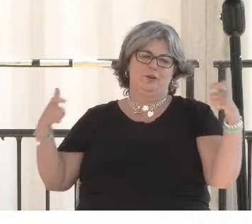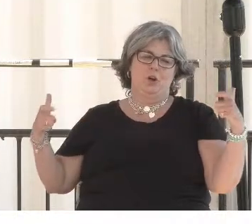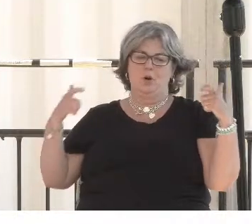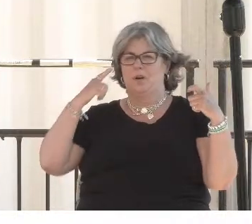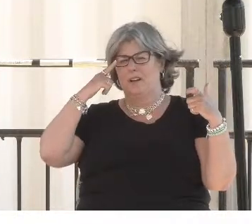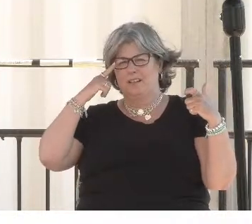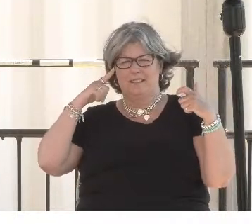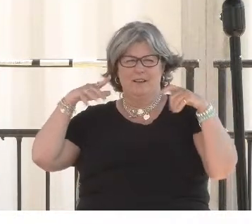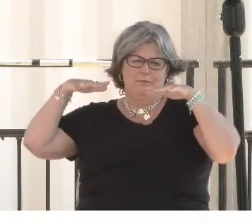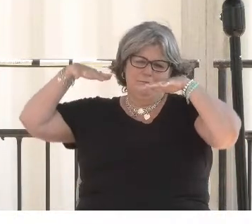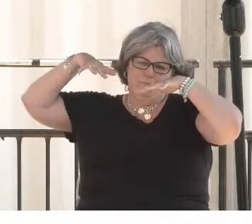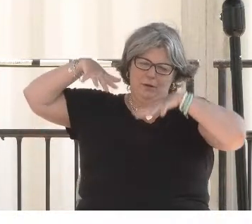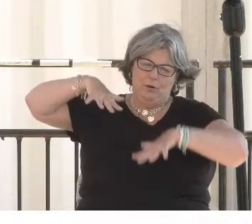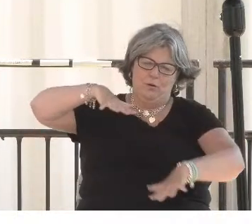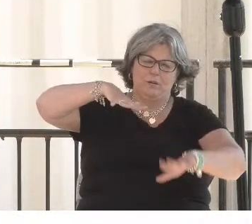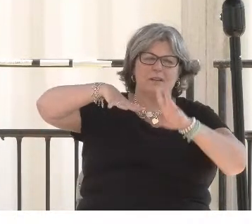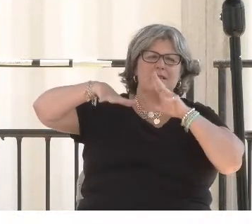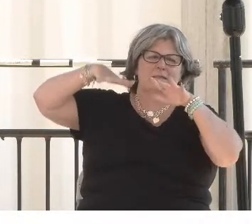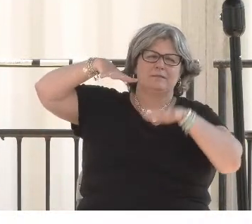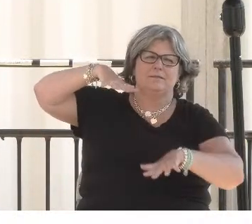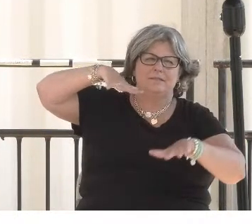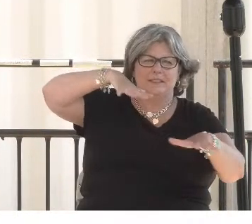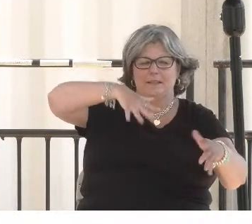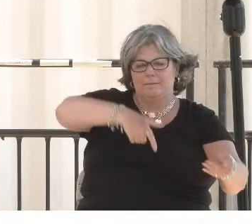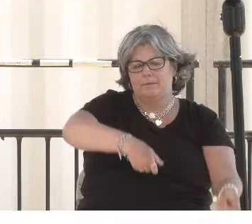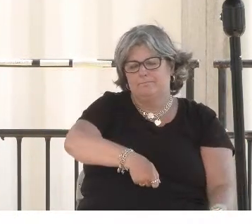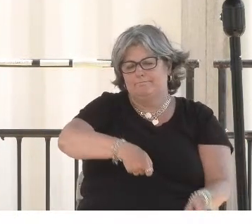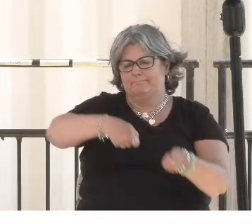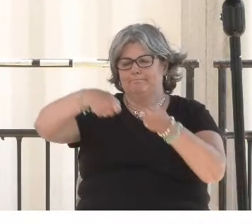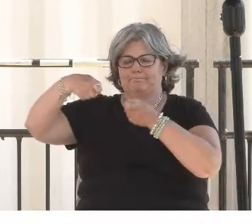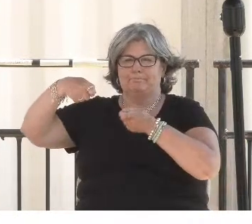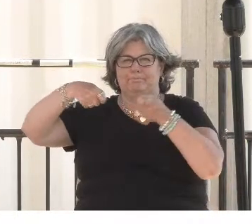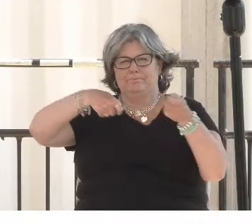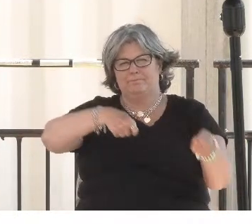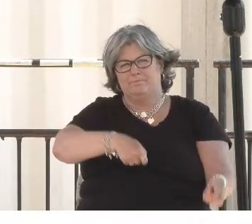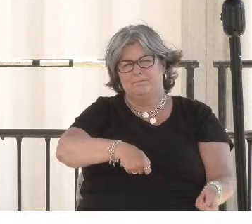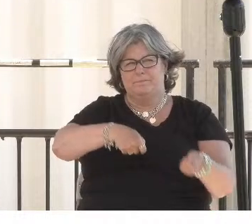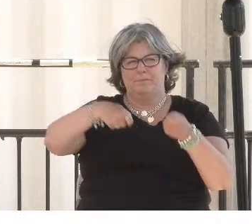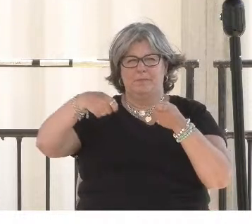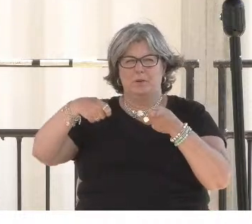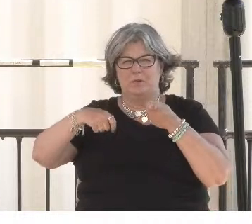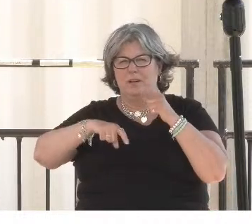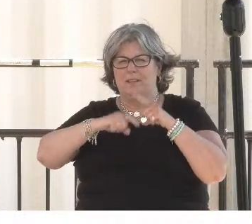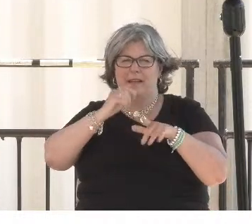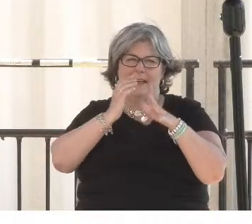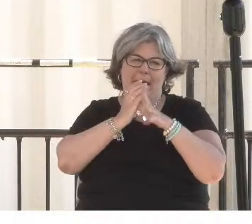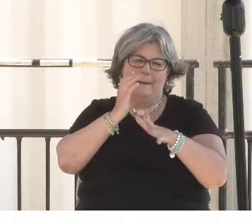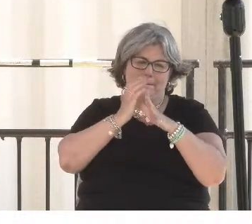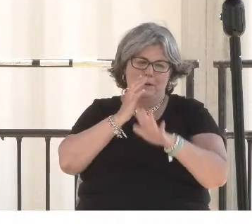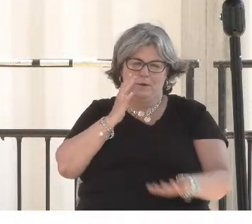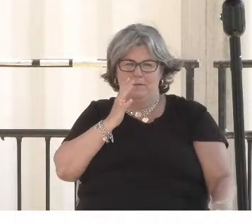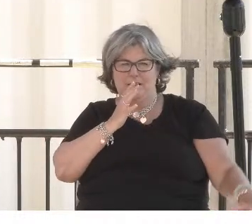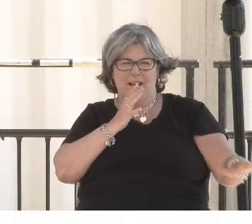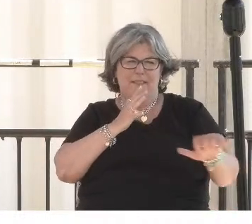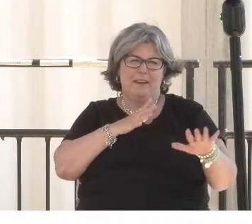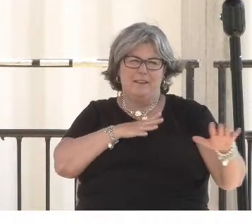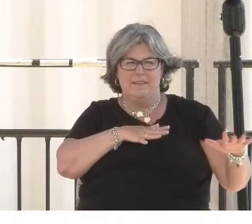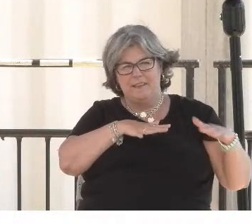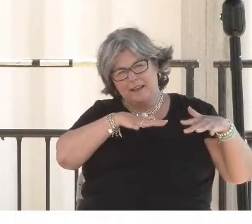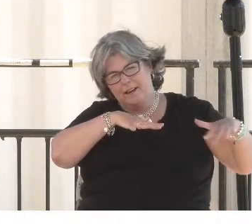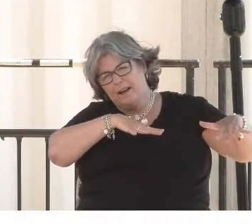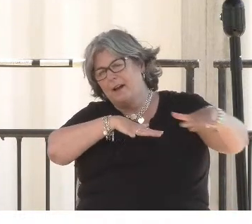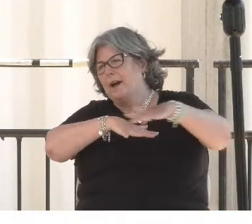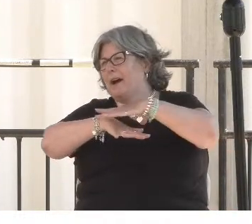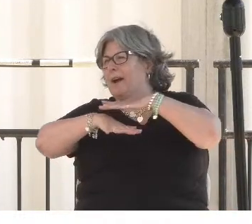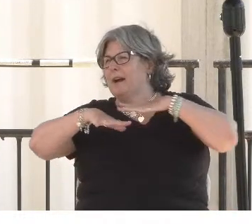pumps that would go down deep and pull all these deep ocean nutrients, and because they can't poop down there, they come back up to the surface